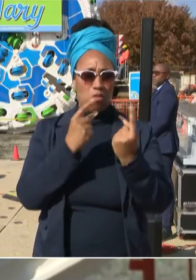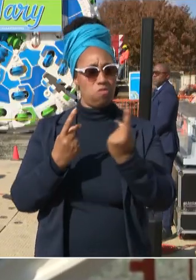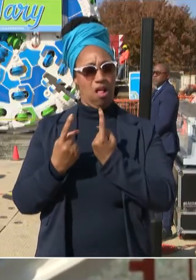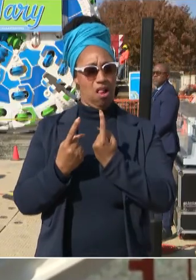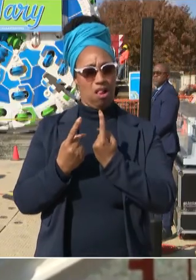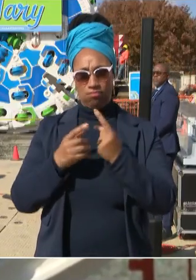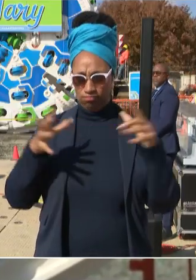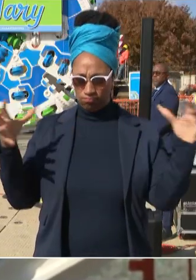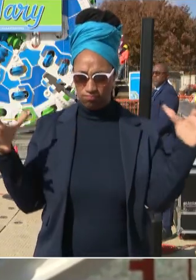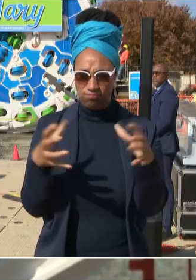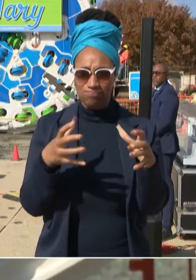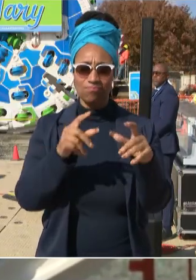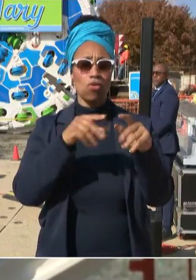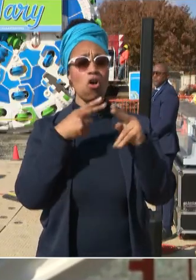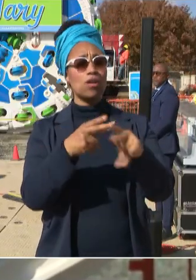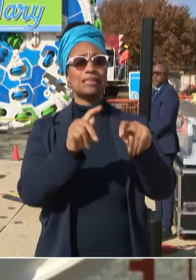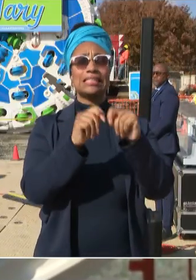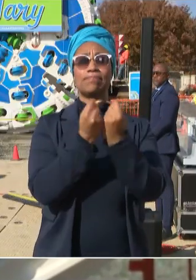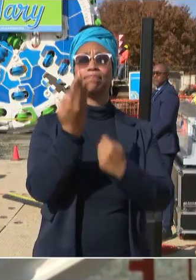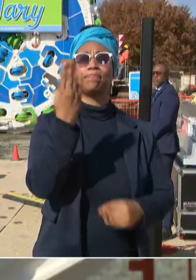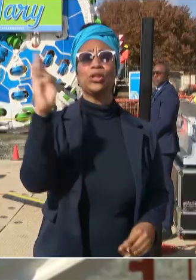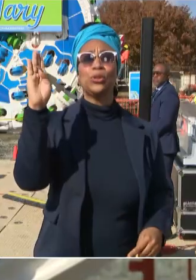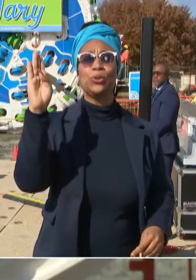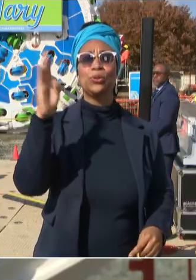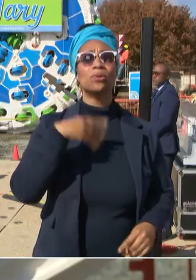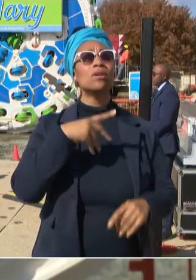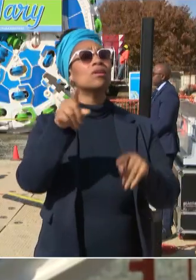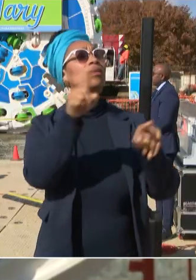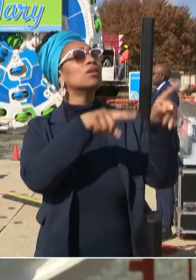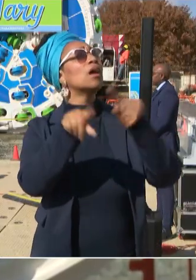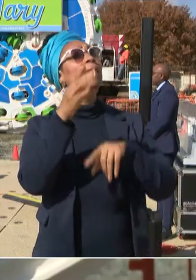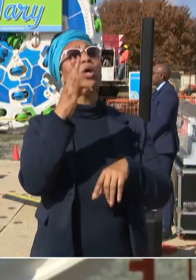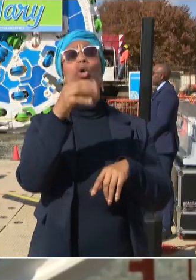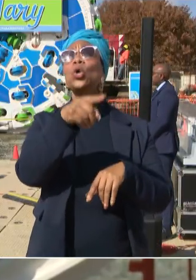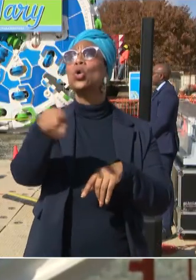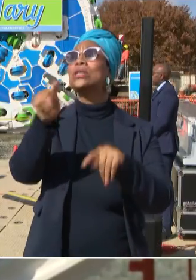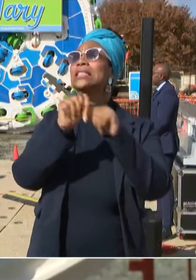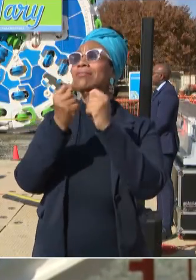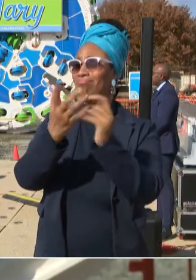stepped up, and let's give them a hand, the Team Blue, the DC Water employees.